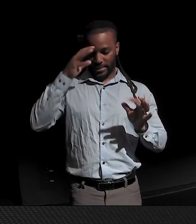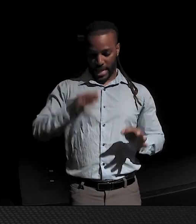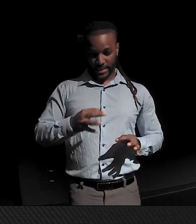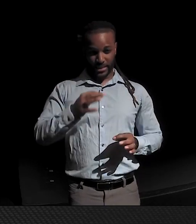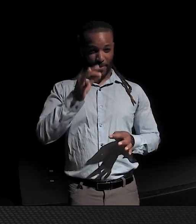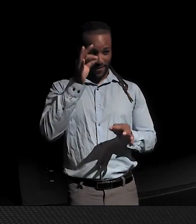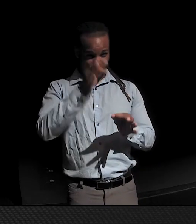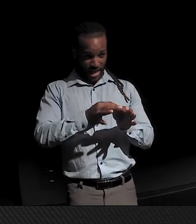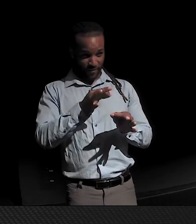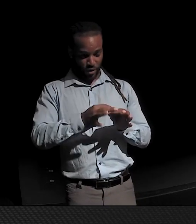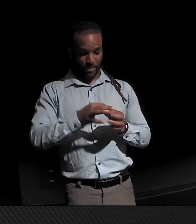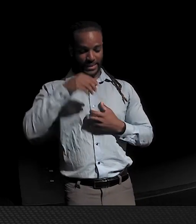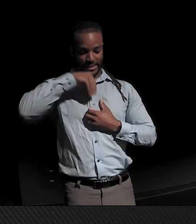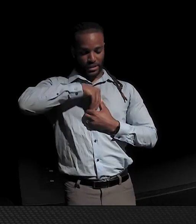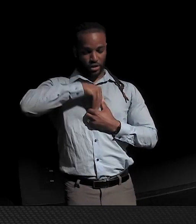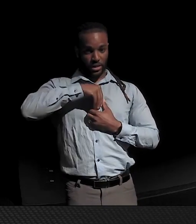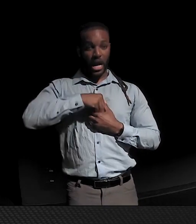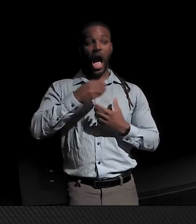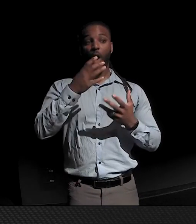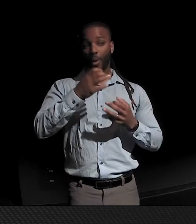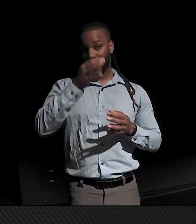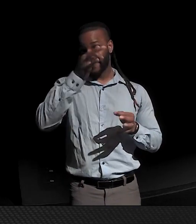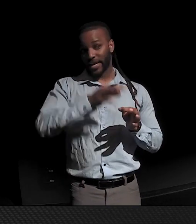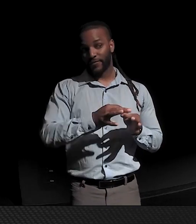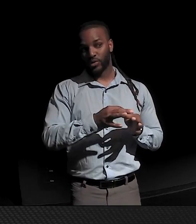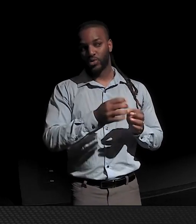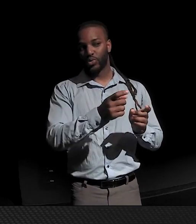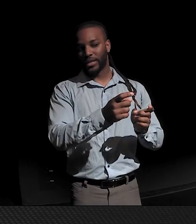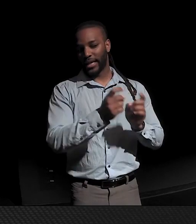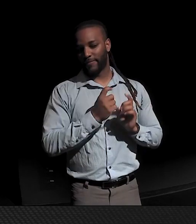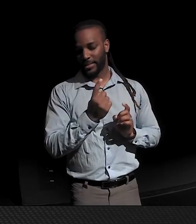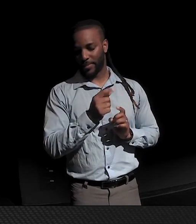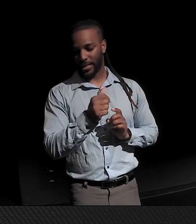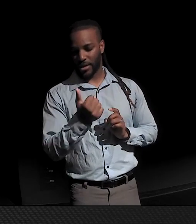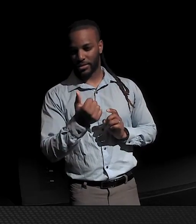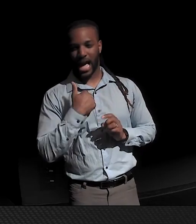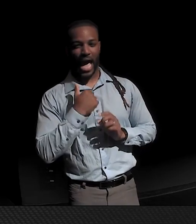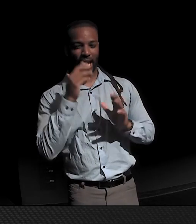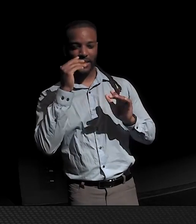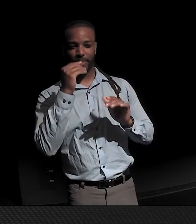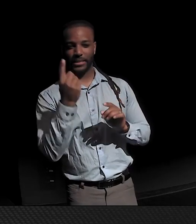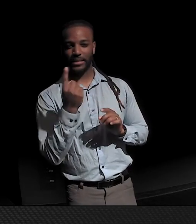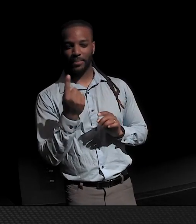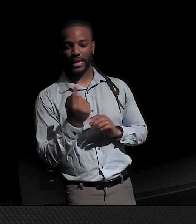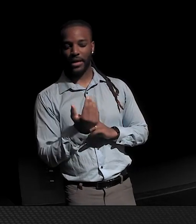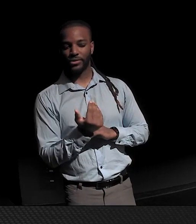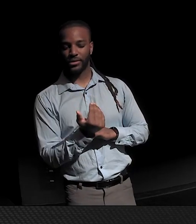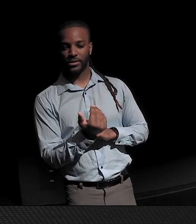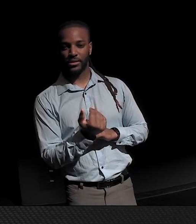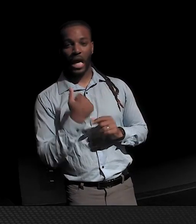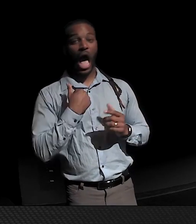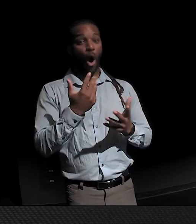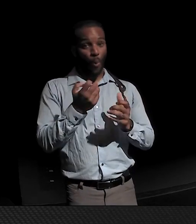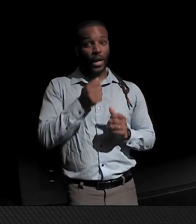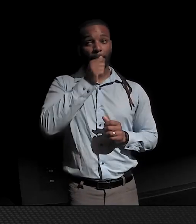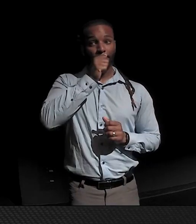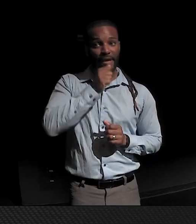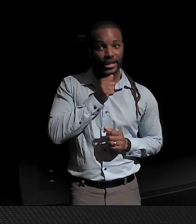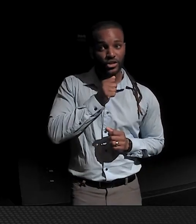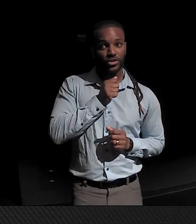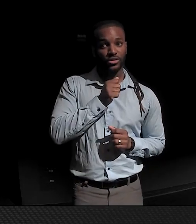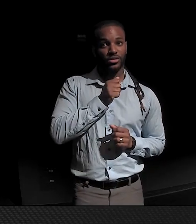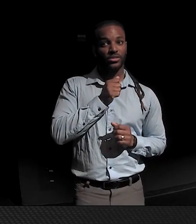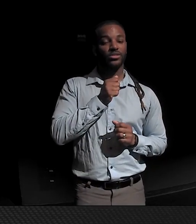faithful, and internally I wanted faithfulness to get me somewhere else. Like in that time, I wanted patience to push